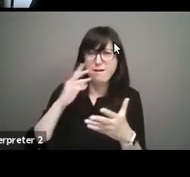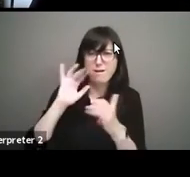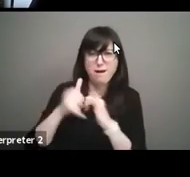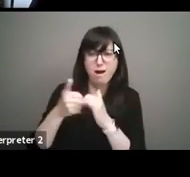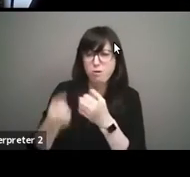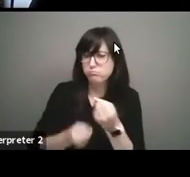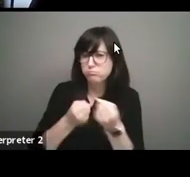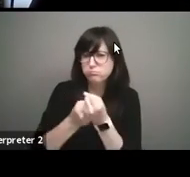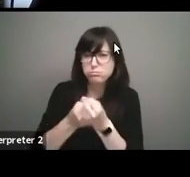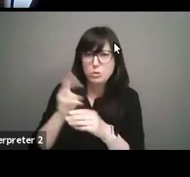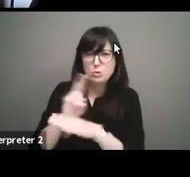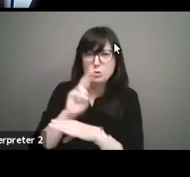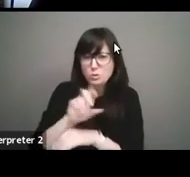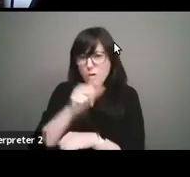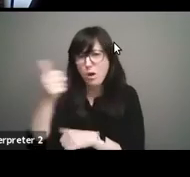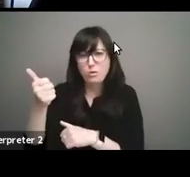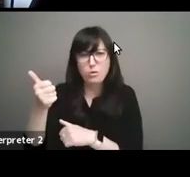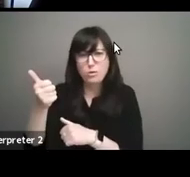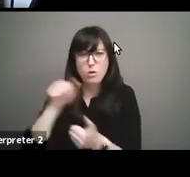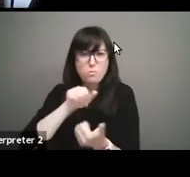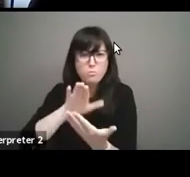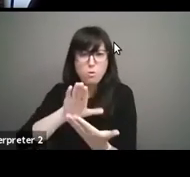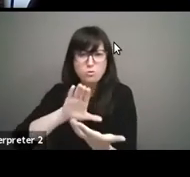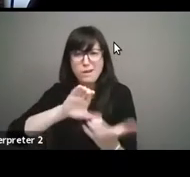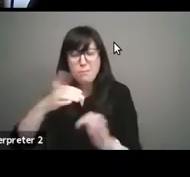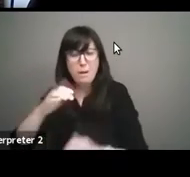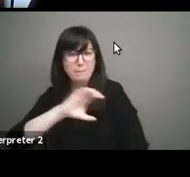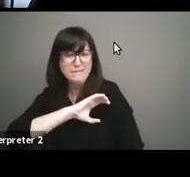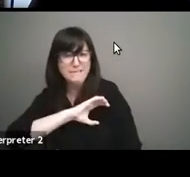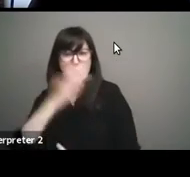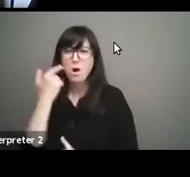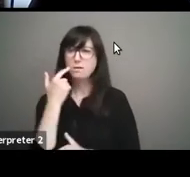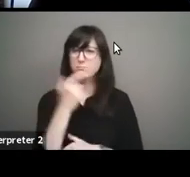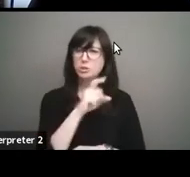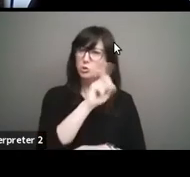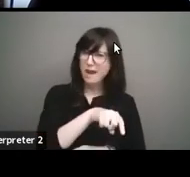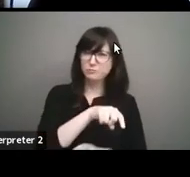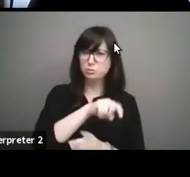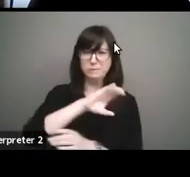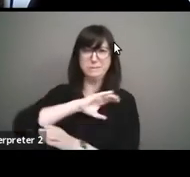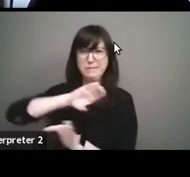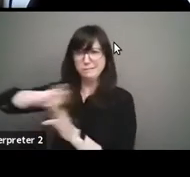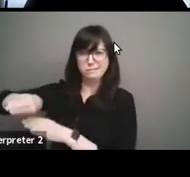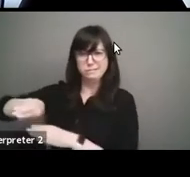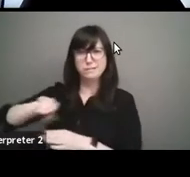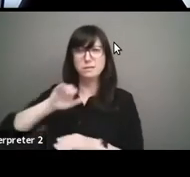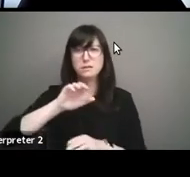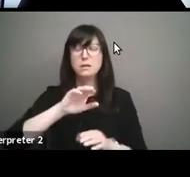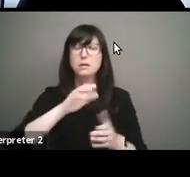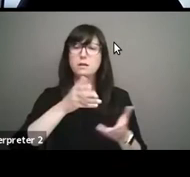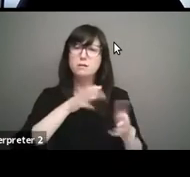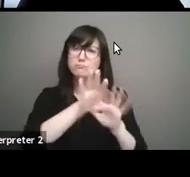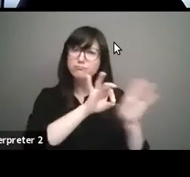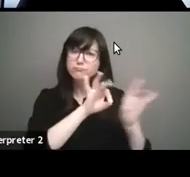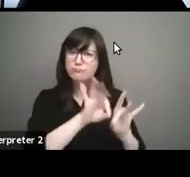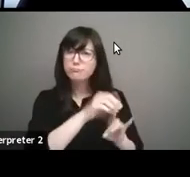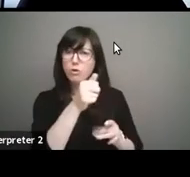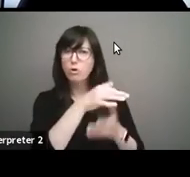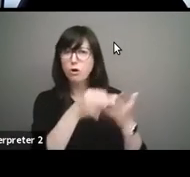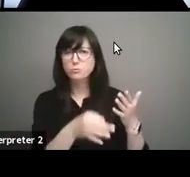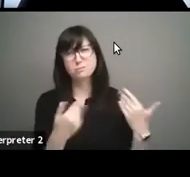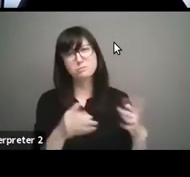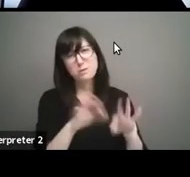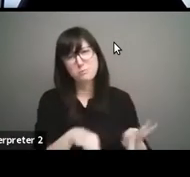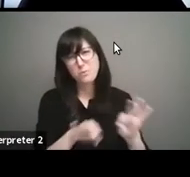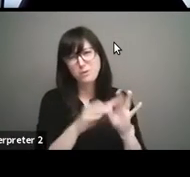using alternatives to policing out of necessity, right, is so important. Thank you so much. Yeah,